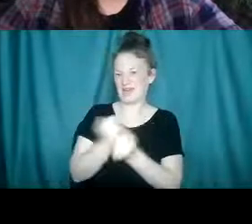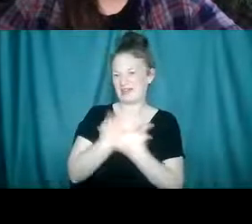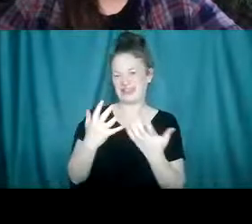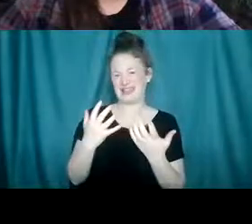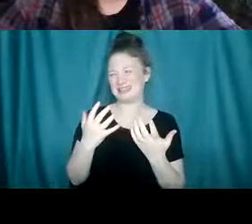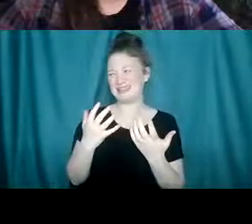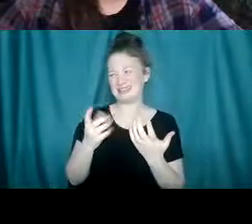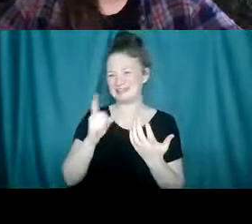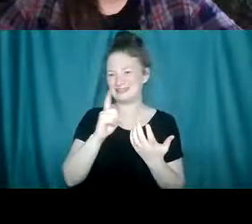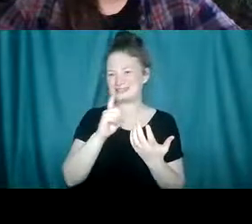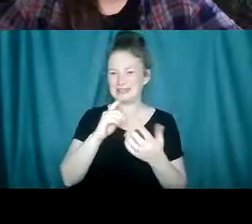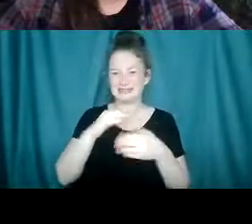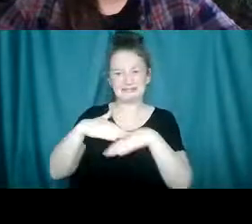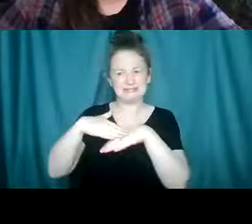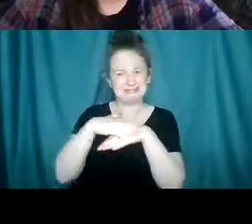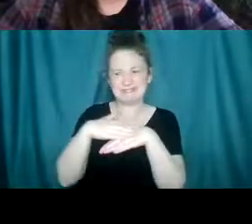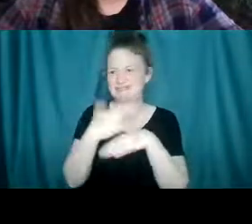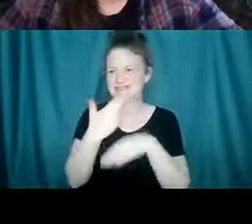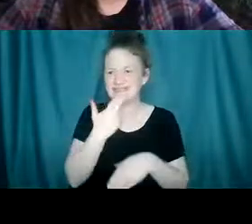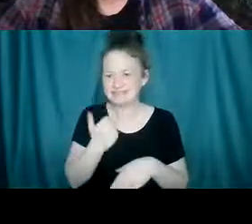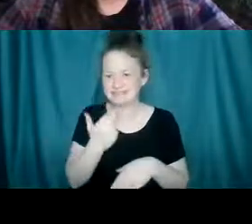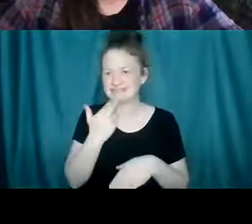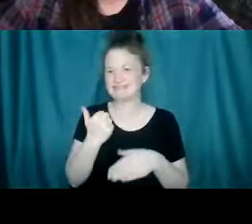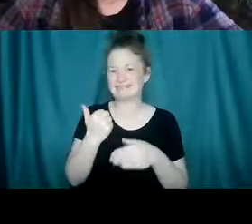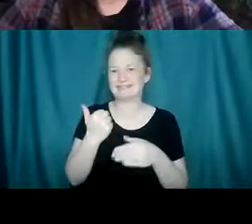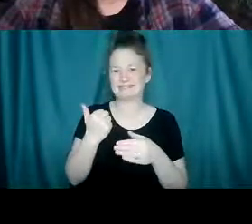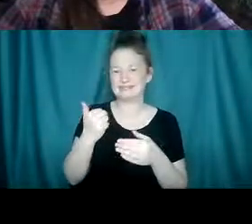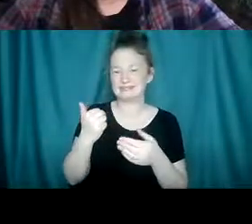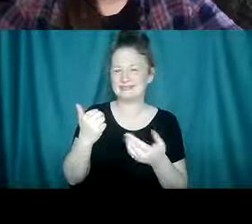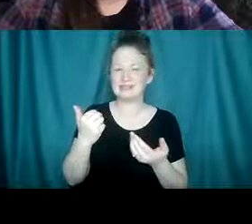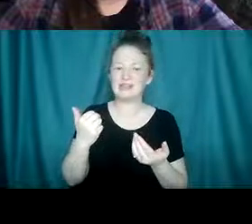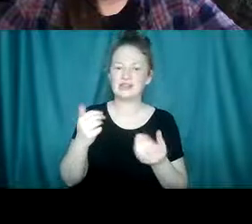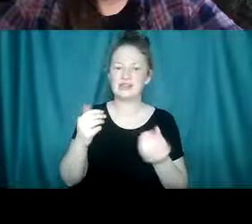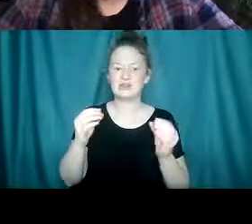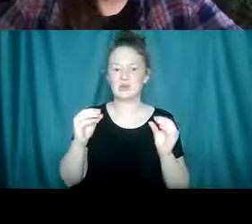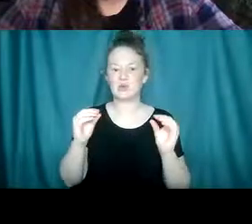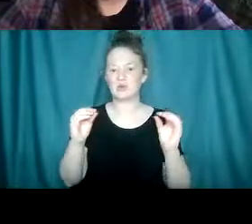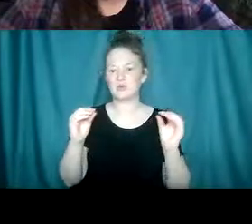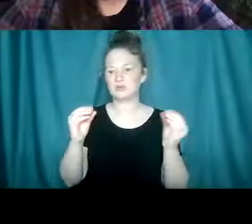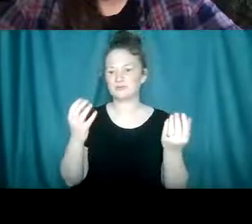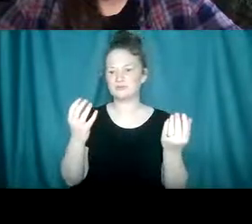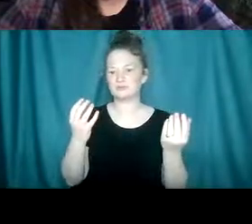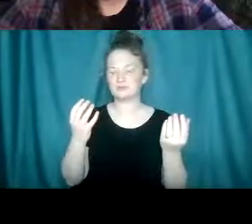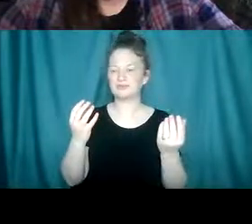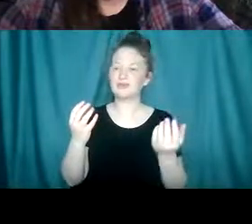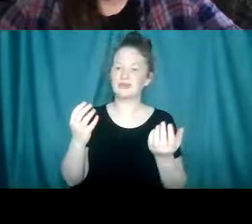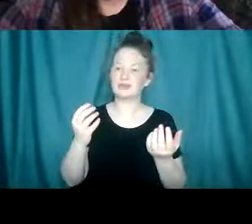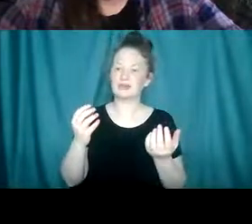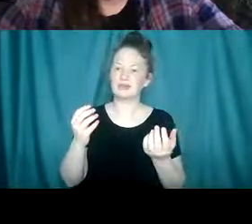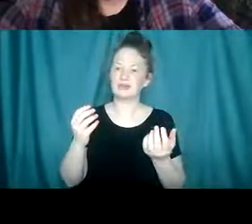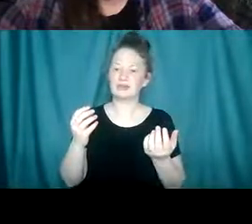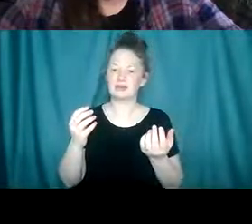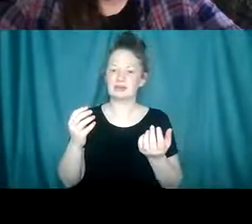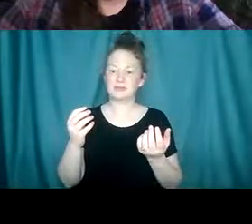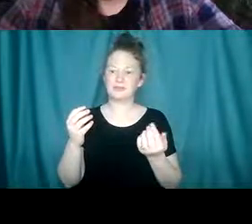almost experimental scale. So nothing is at saturation. Everything has a lot more capacity to